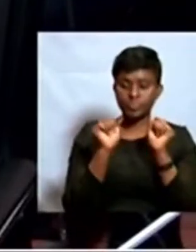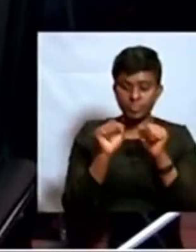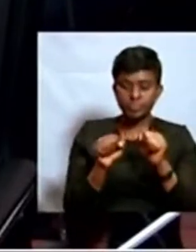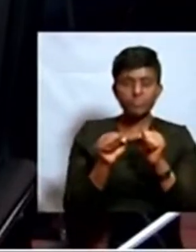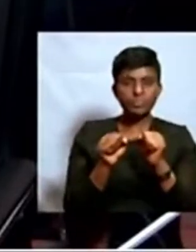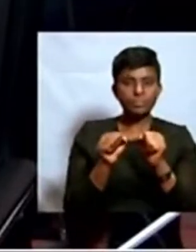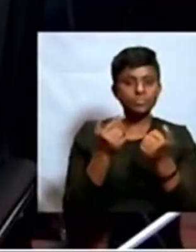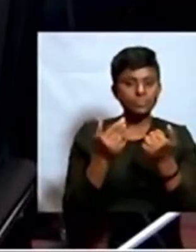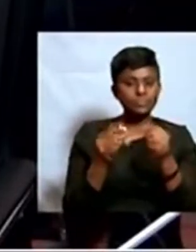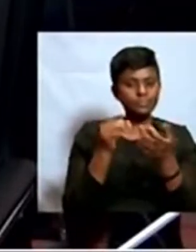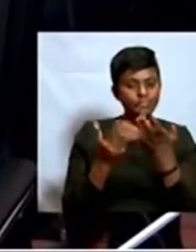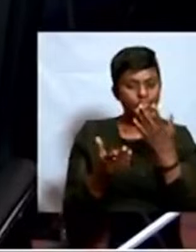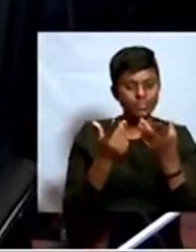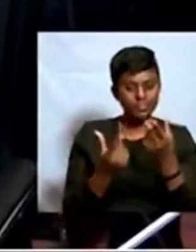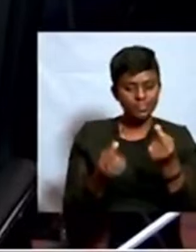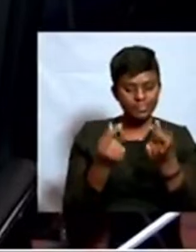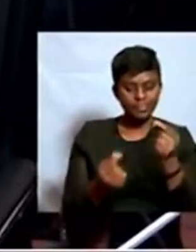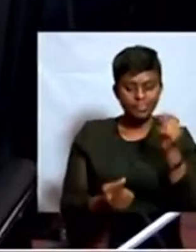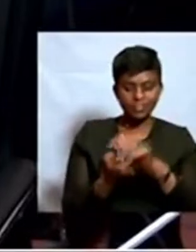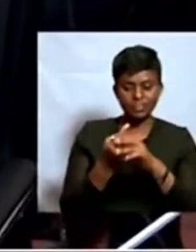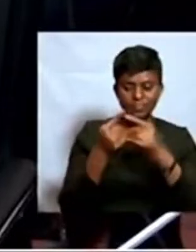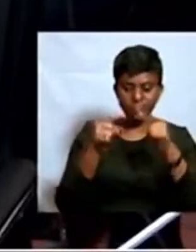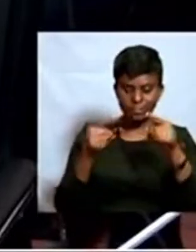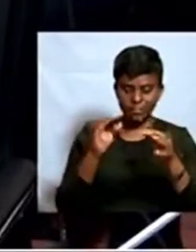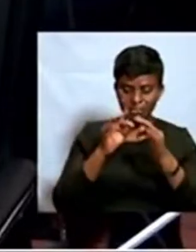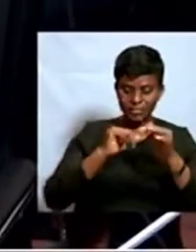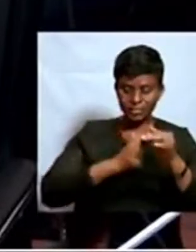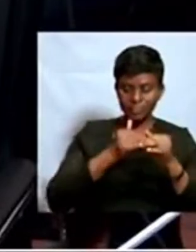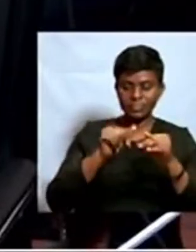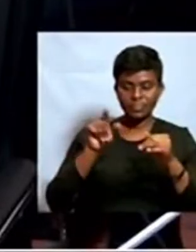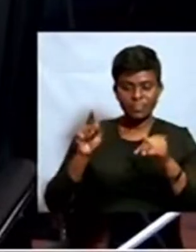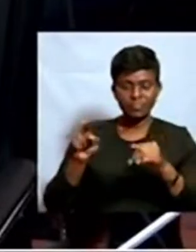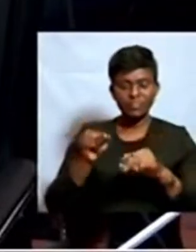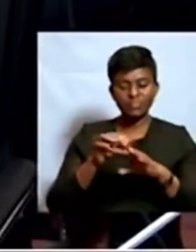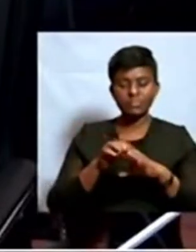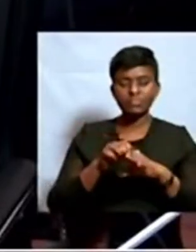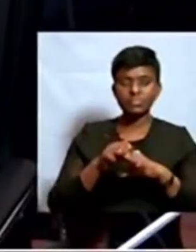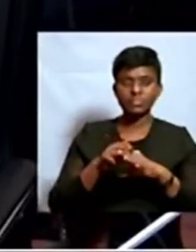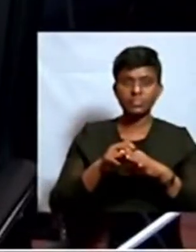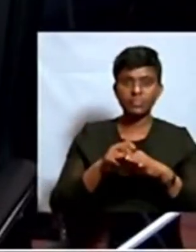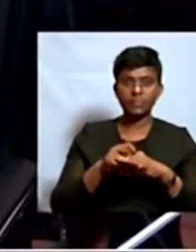be occasioned if we did that? Either the